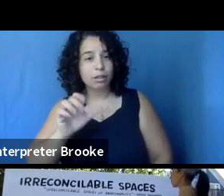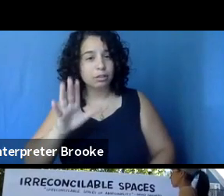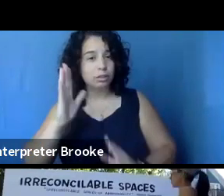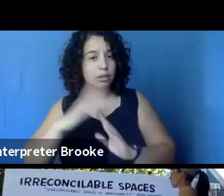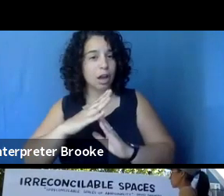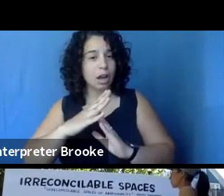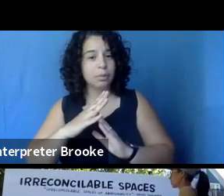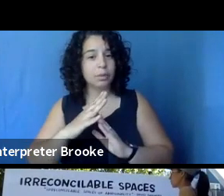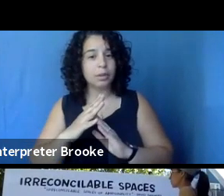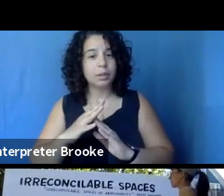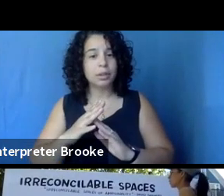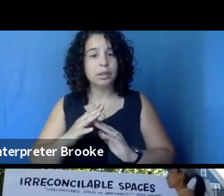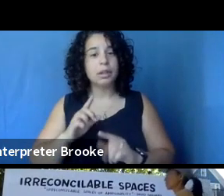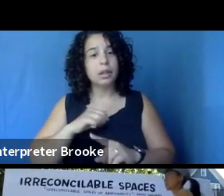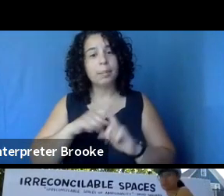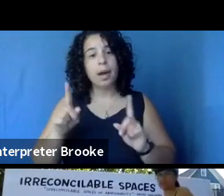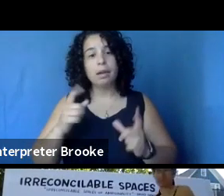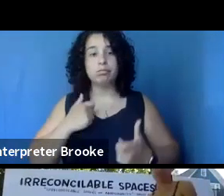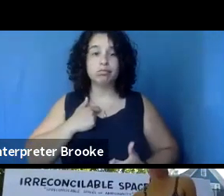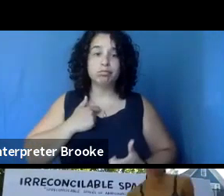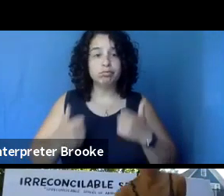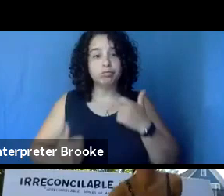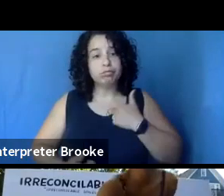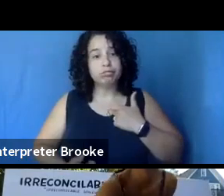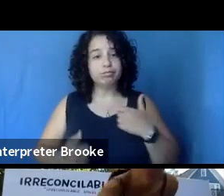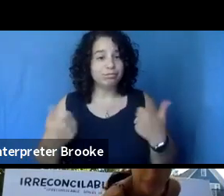crip life, I guess. So,